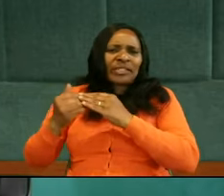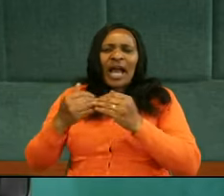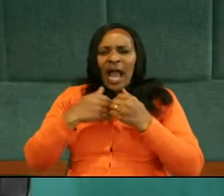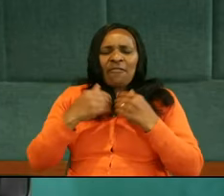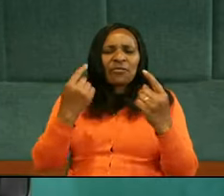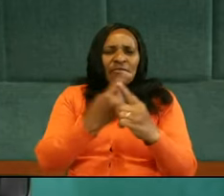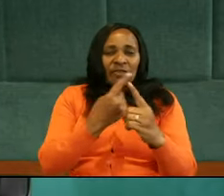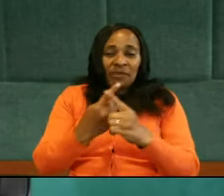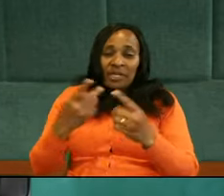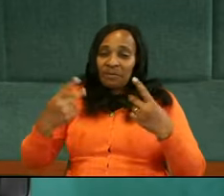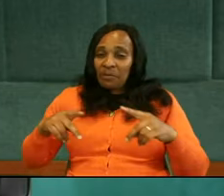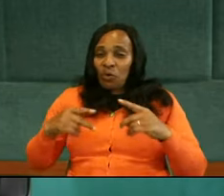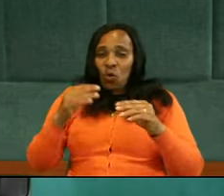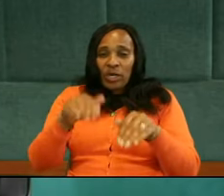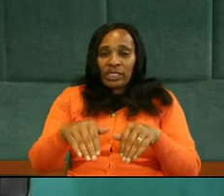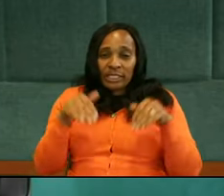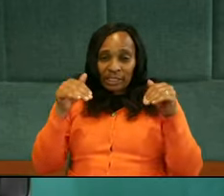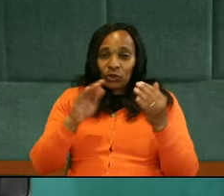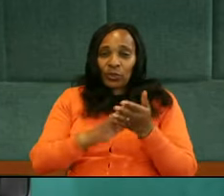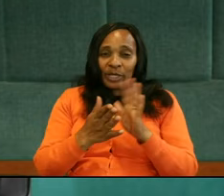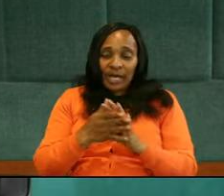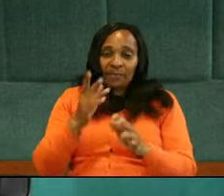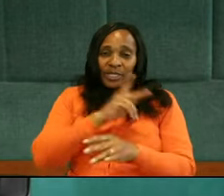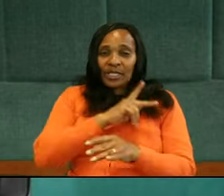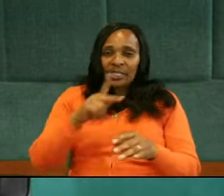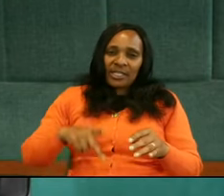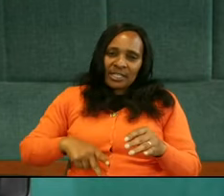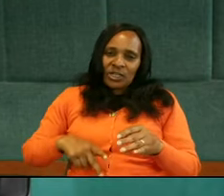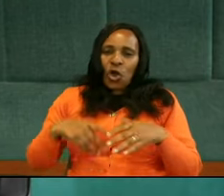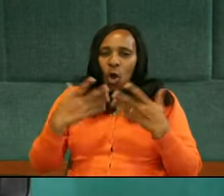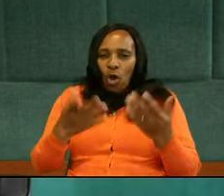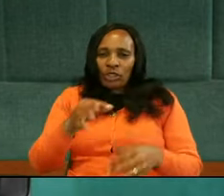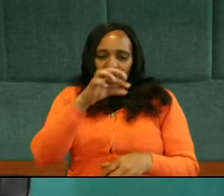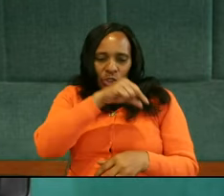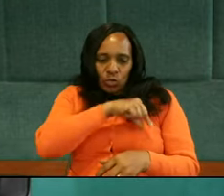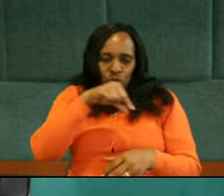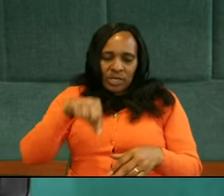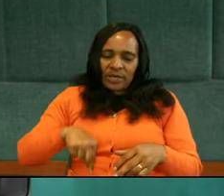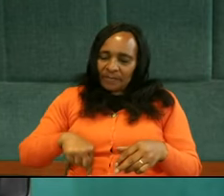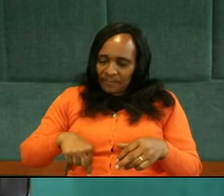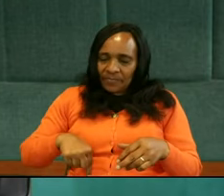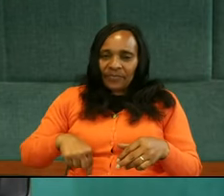different people who've been waiting to become king. Or queen, in that case.